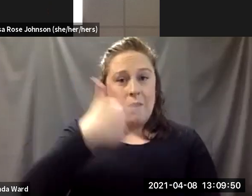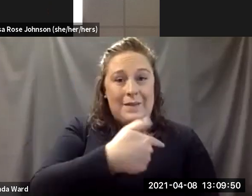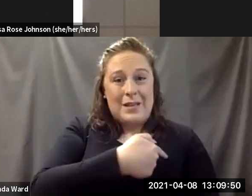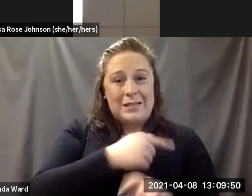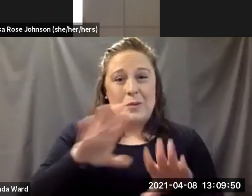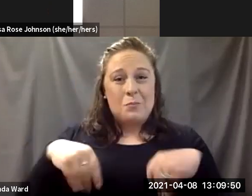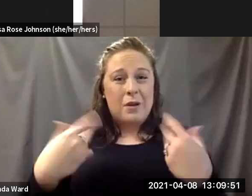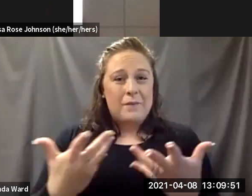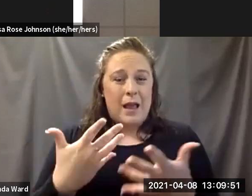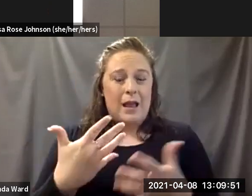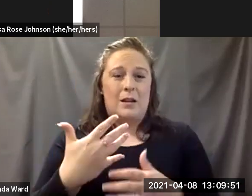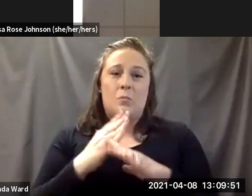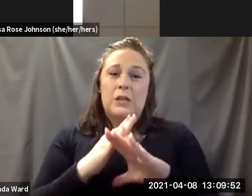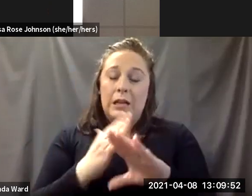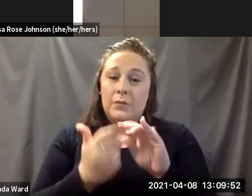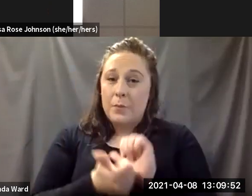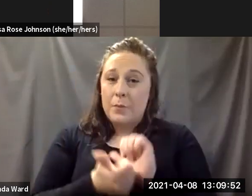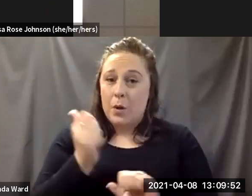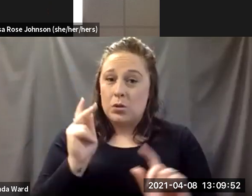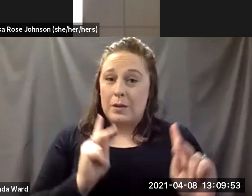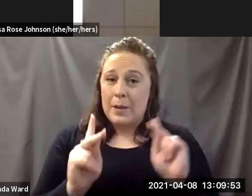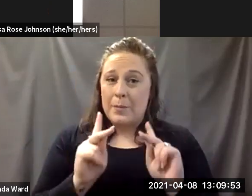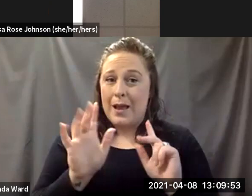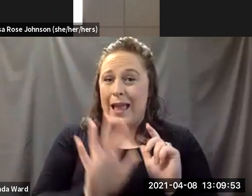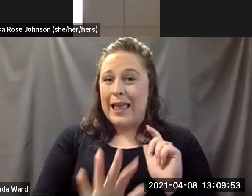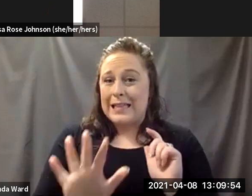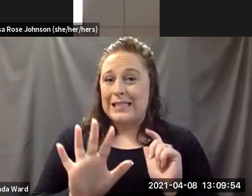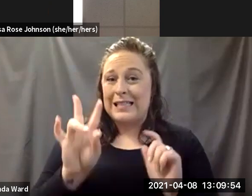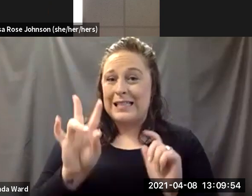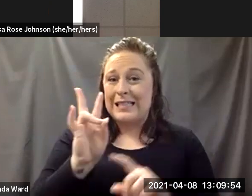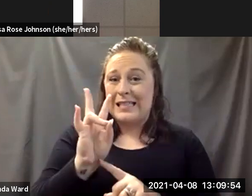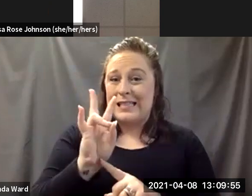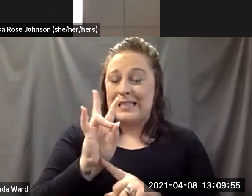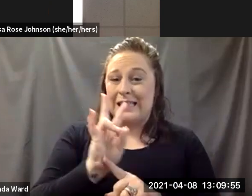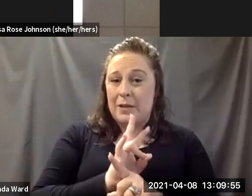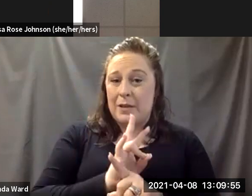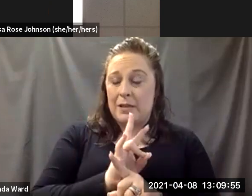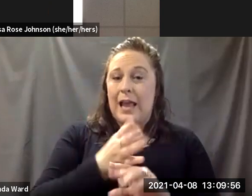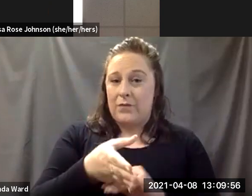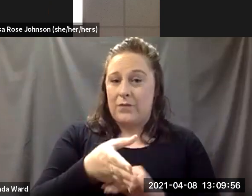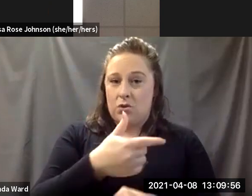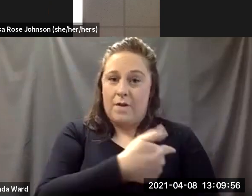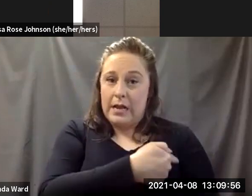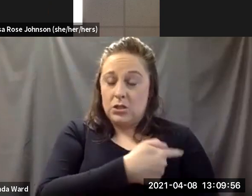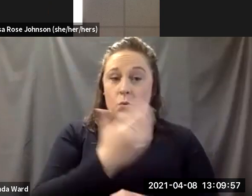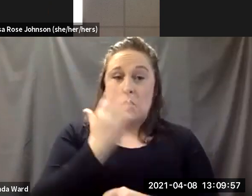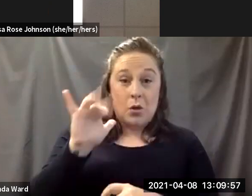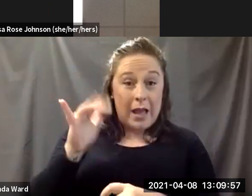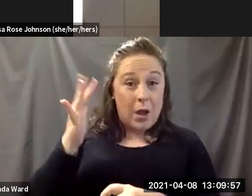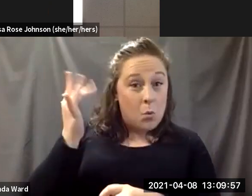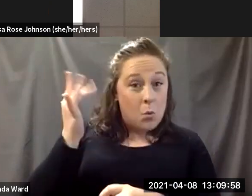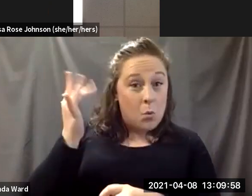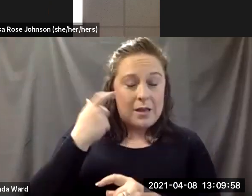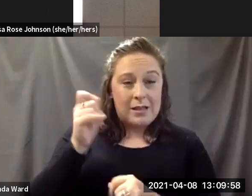provide protection for most people at least at 7 months out from vaccination. And we know that because it's